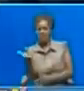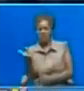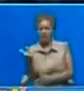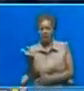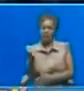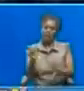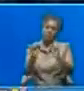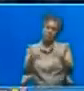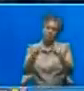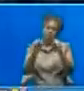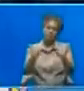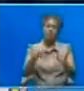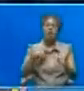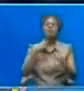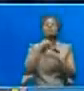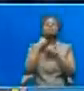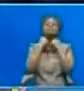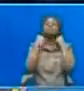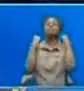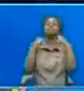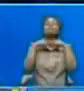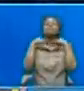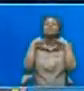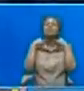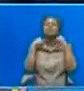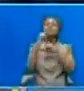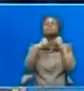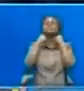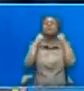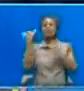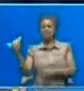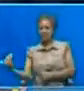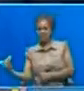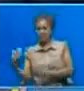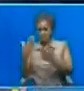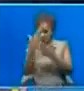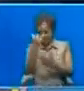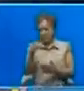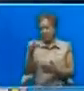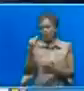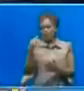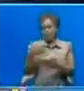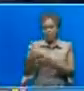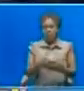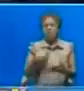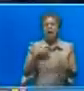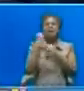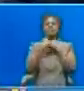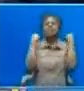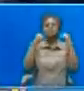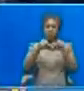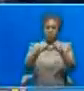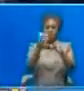Ni kama alikuwa na mshipi hapa kwa shingo, kama alimnyonga, juu ya mshipi bado ako nayo kwa mochari, na